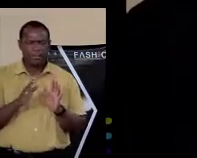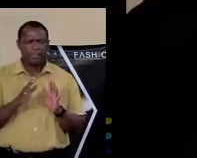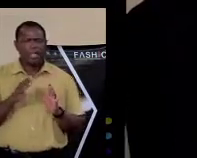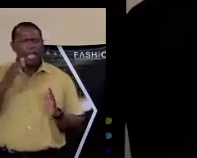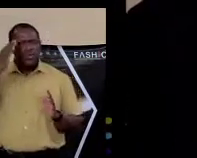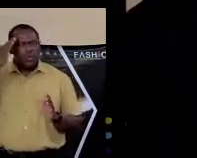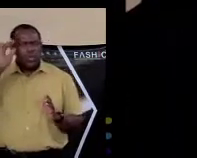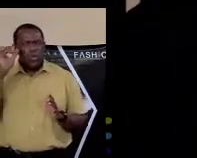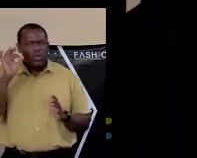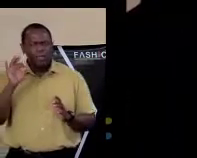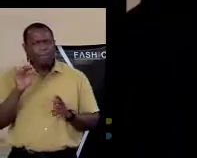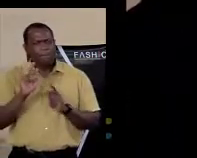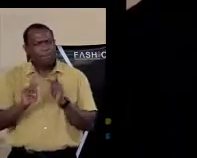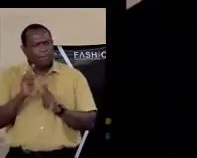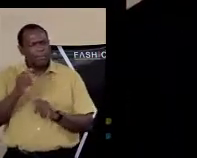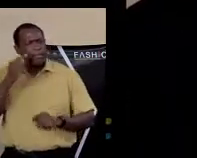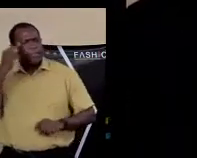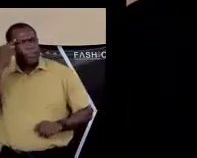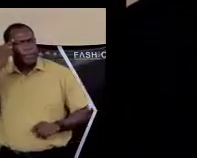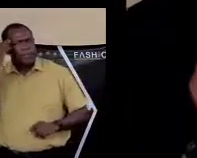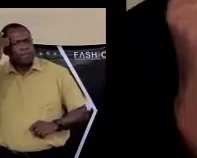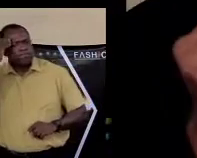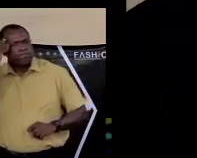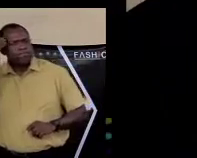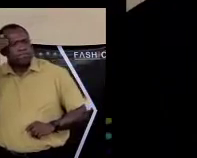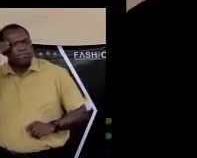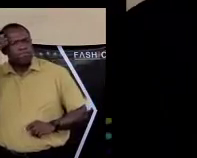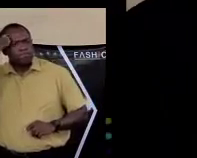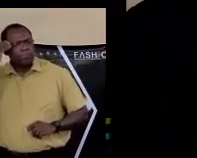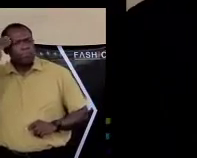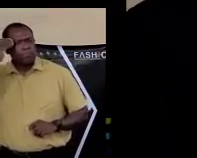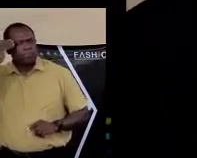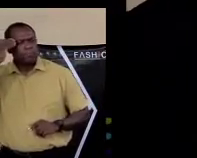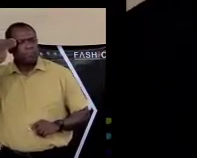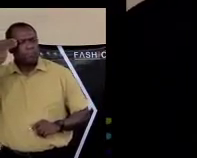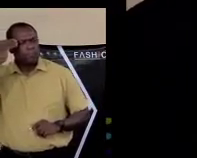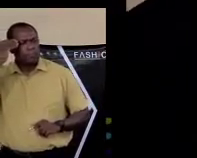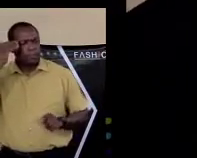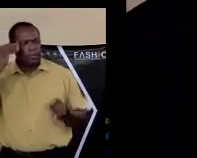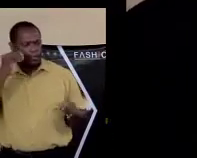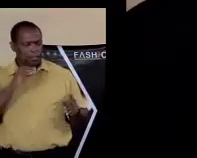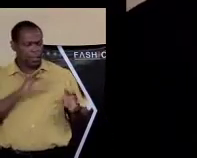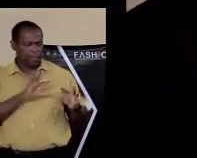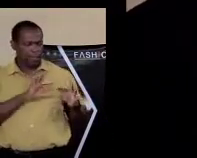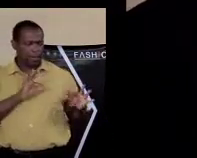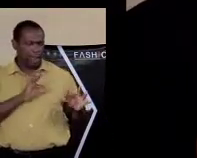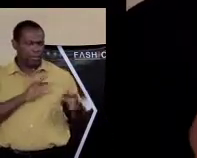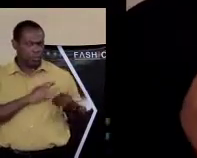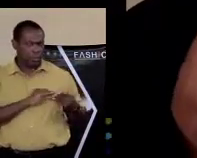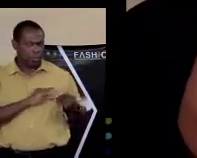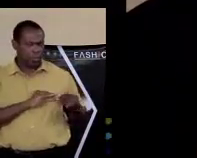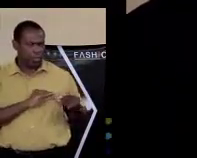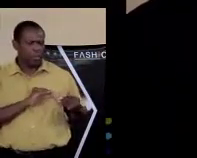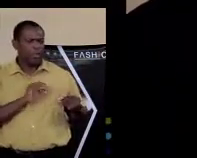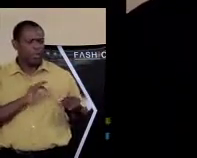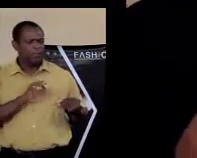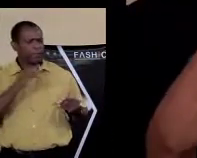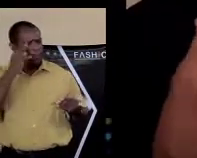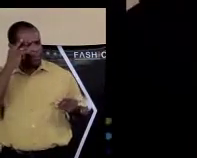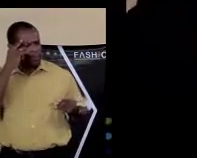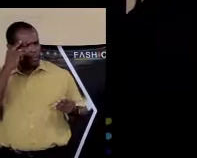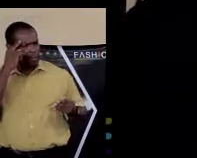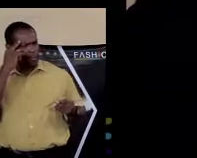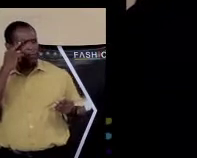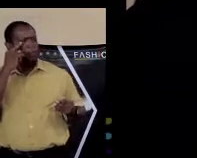things are being considered in the brand stories or in the efforts of